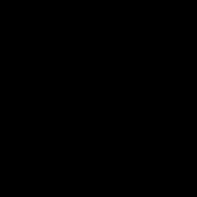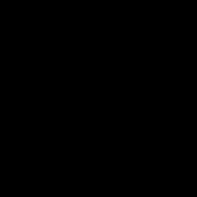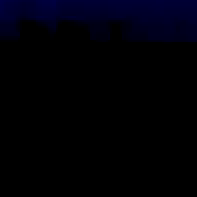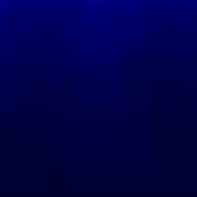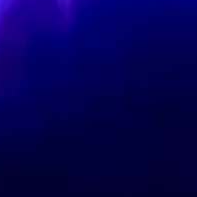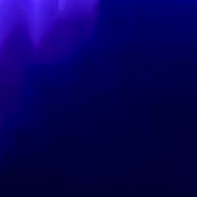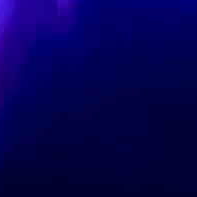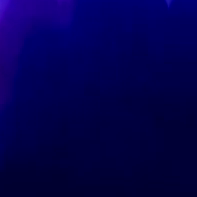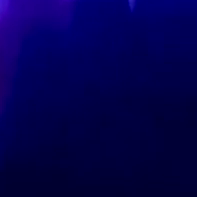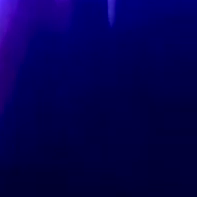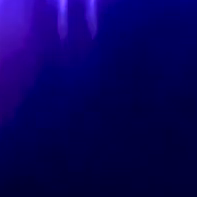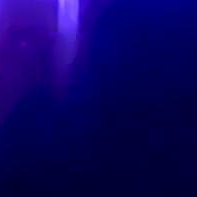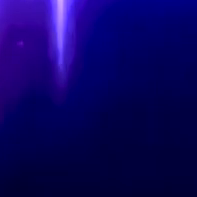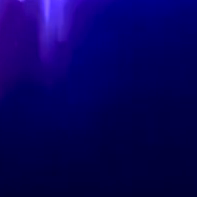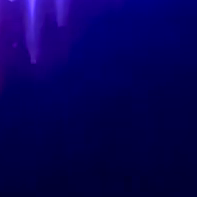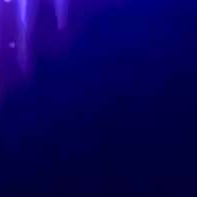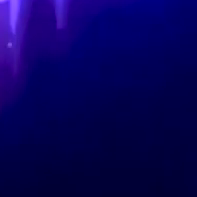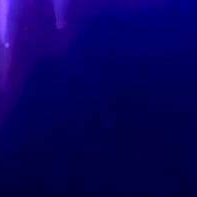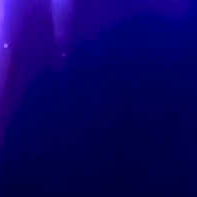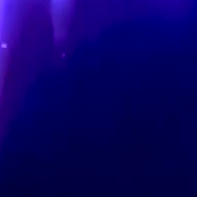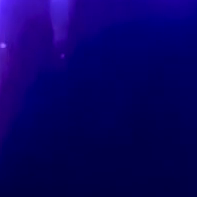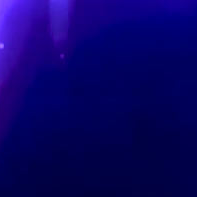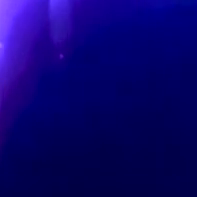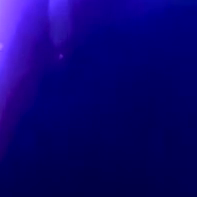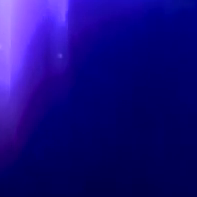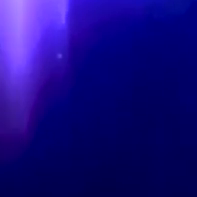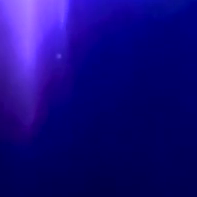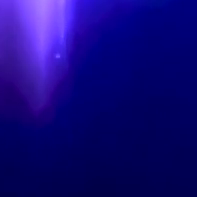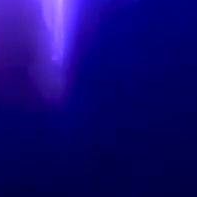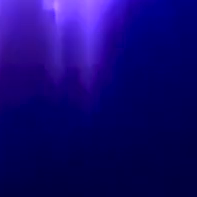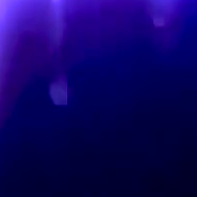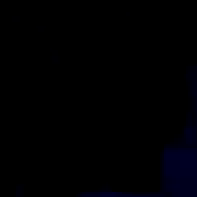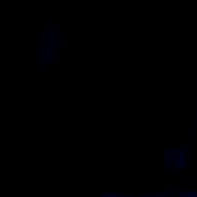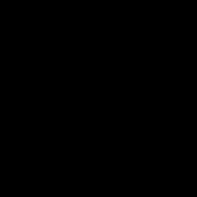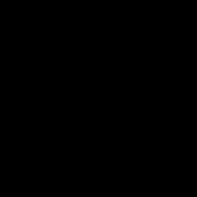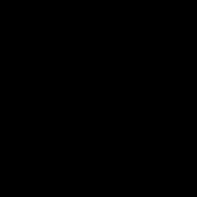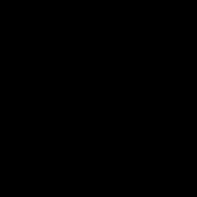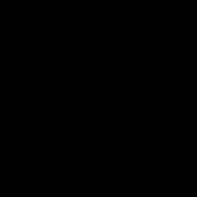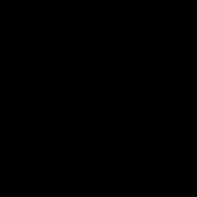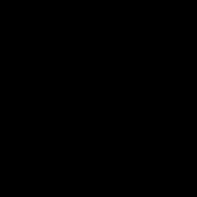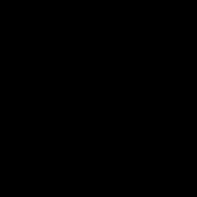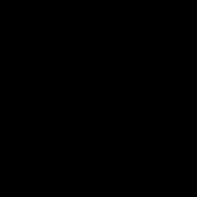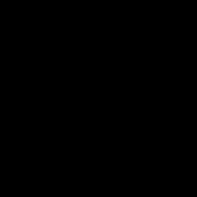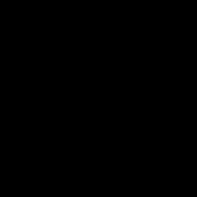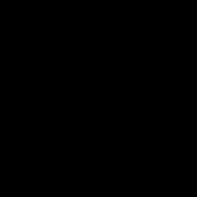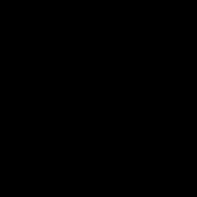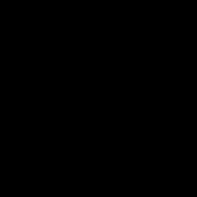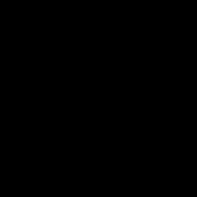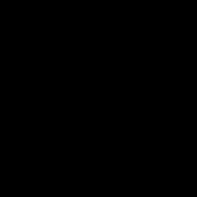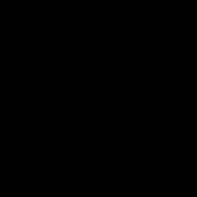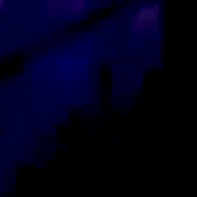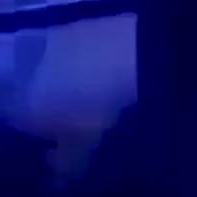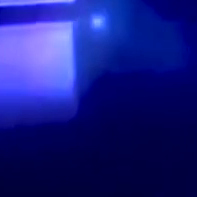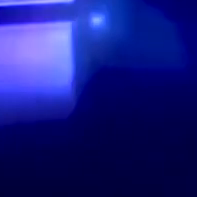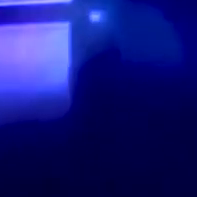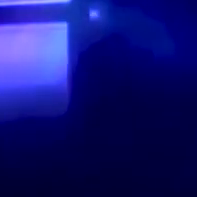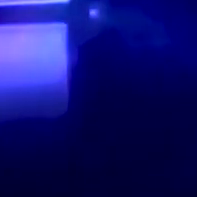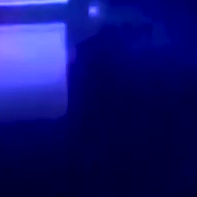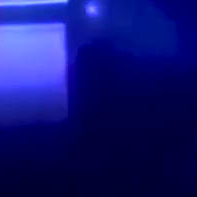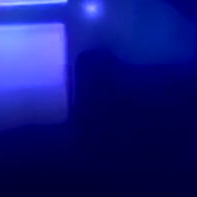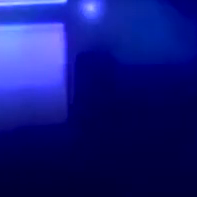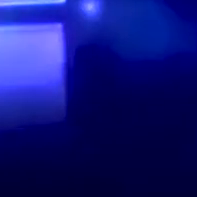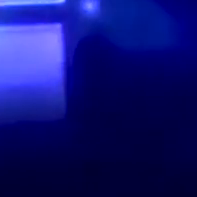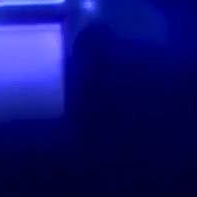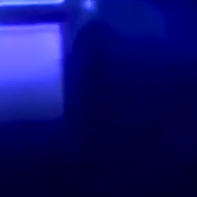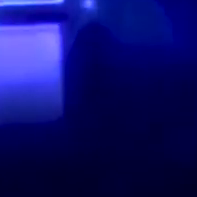aye re. Ni oruko Jesu loni ani loni loruko Jesu o ya pare amen padua